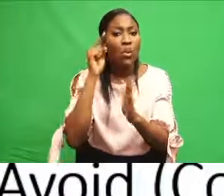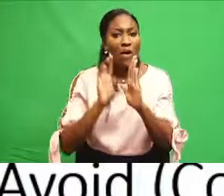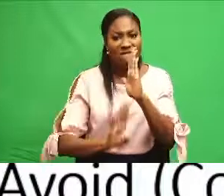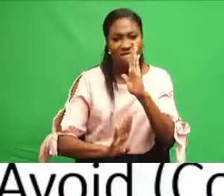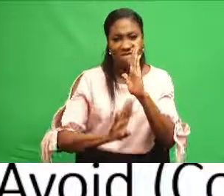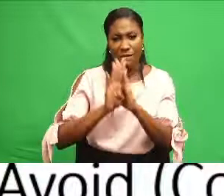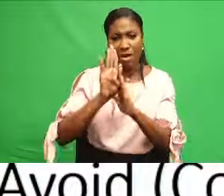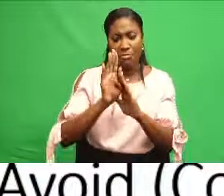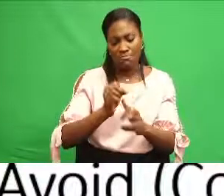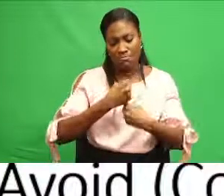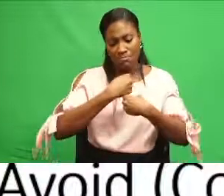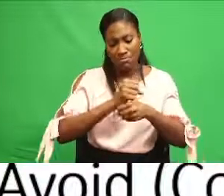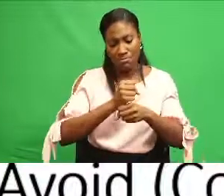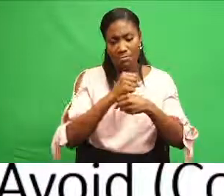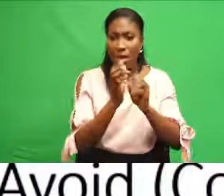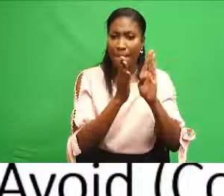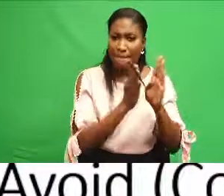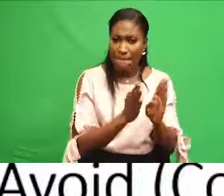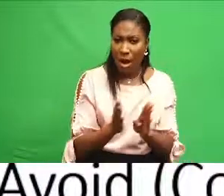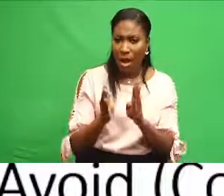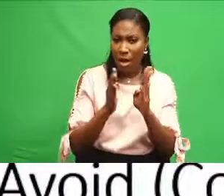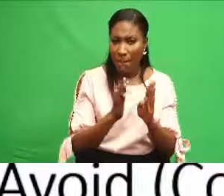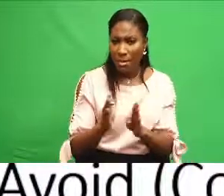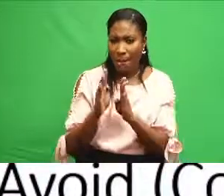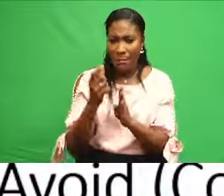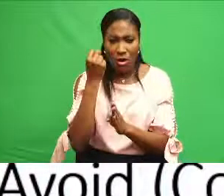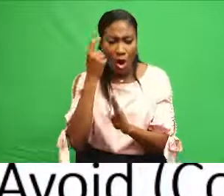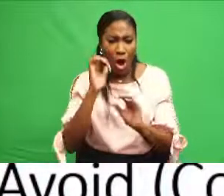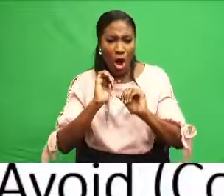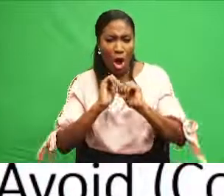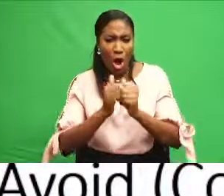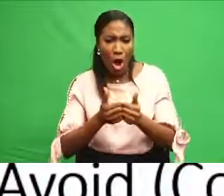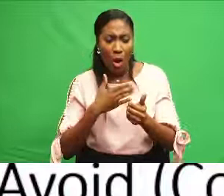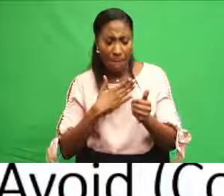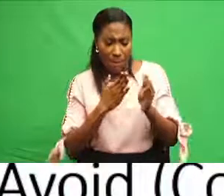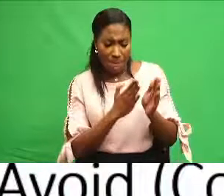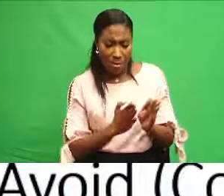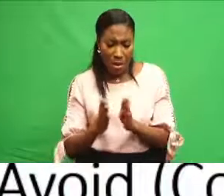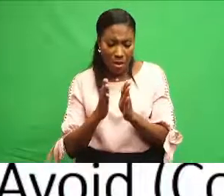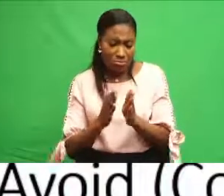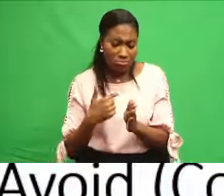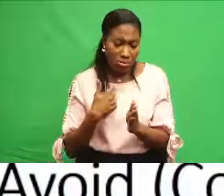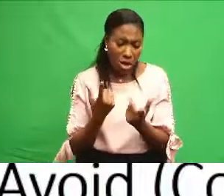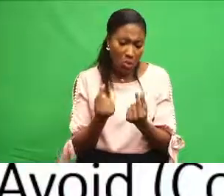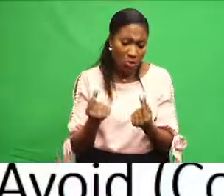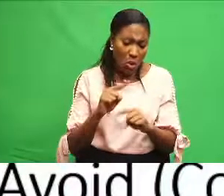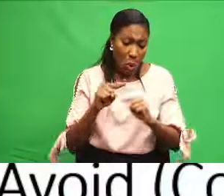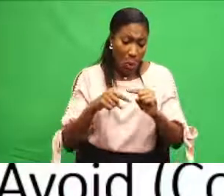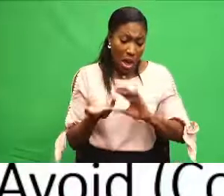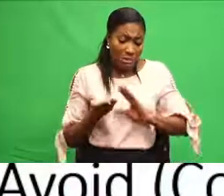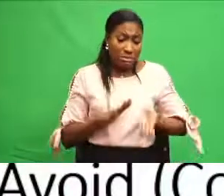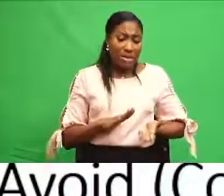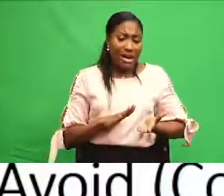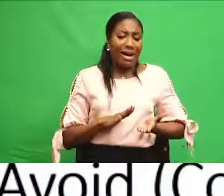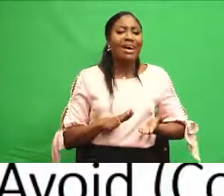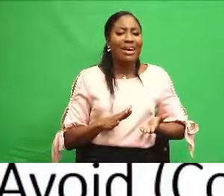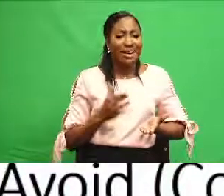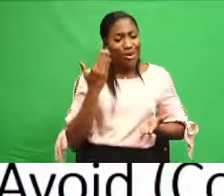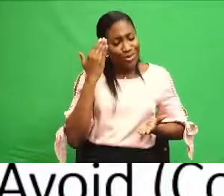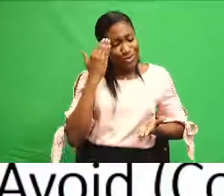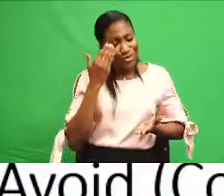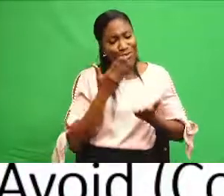plan and in giving you guidance as how the plan can be executed when you are not here. So